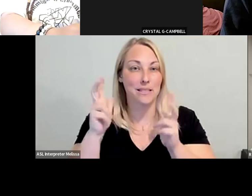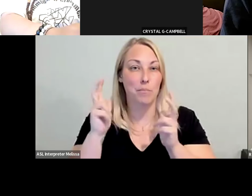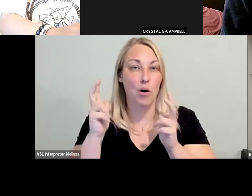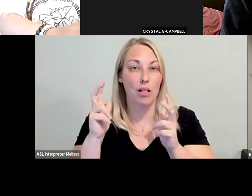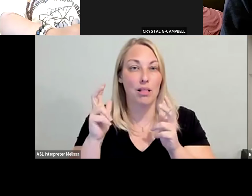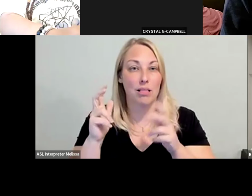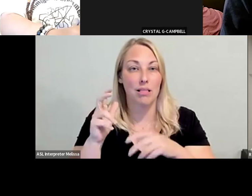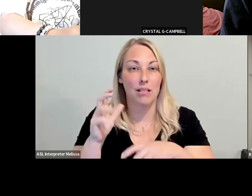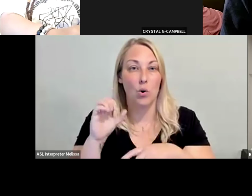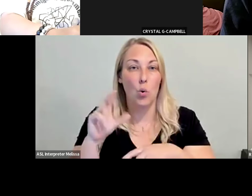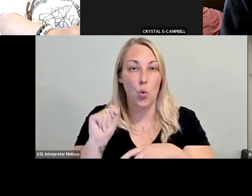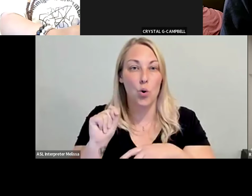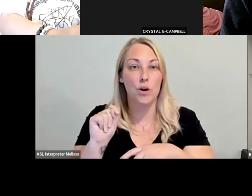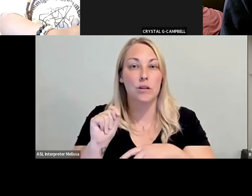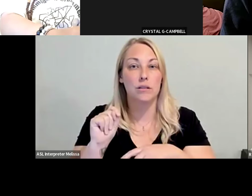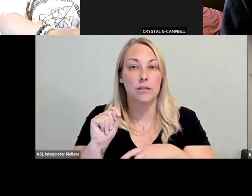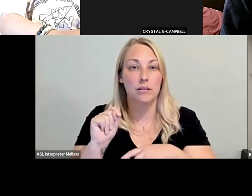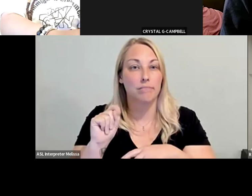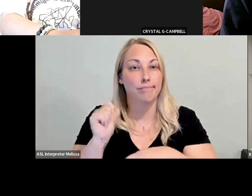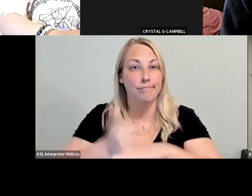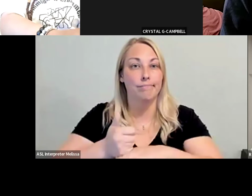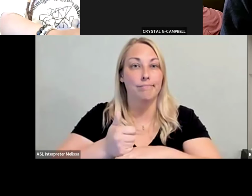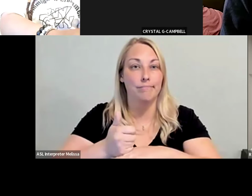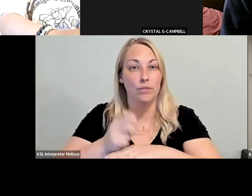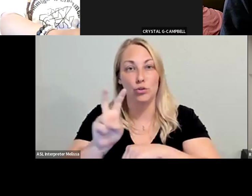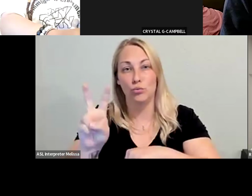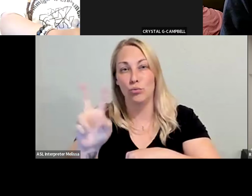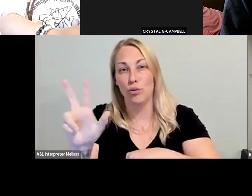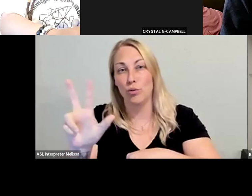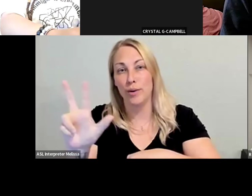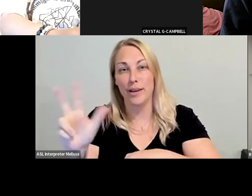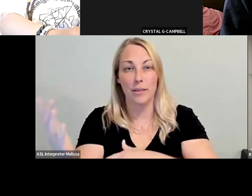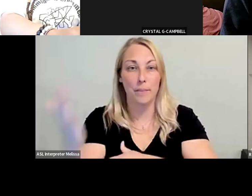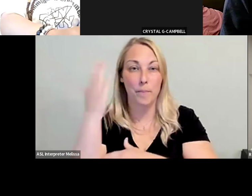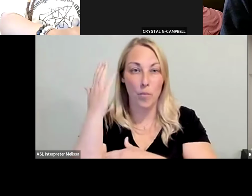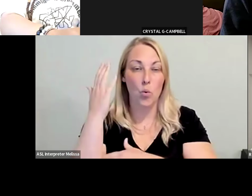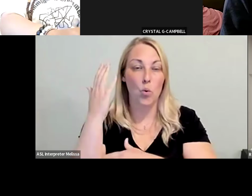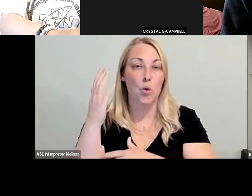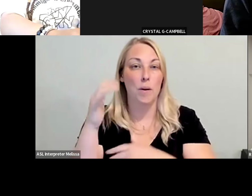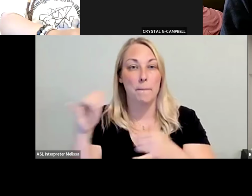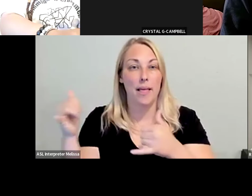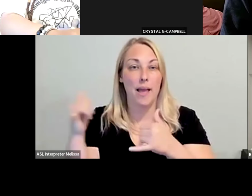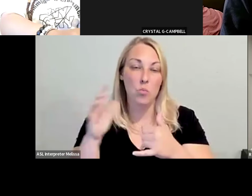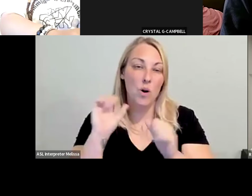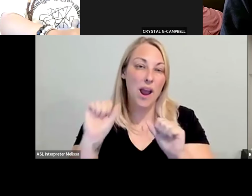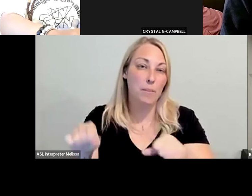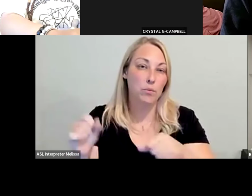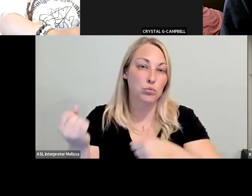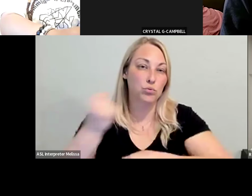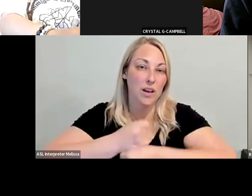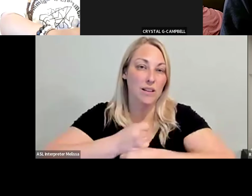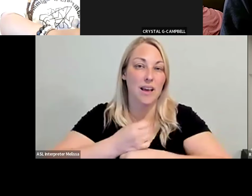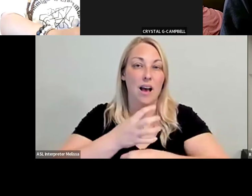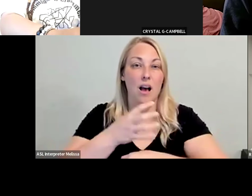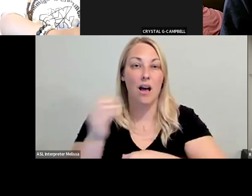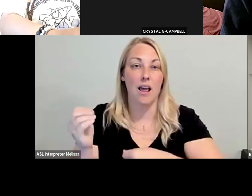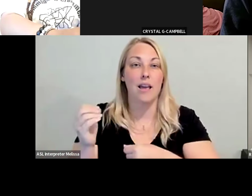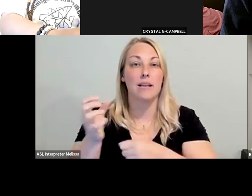they were playing basketball at like 2 or 3 in the morning, and that we were able to shut down and able to get